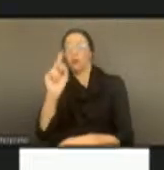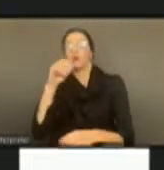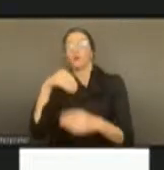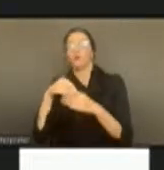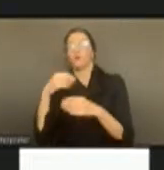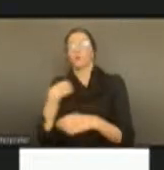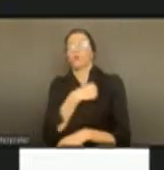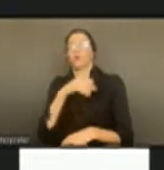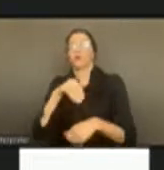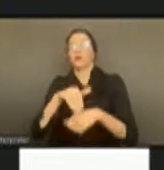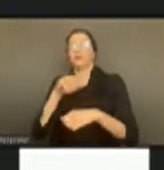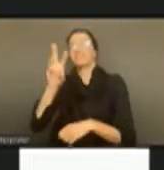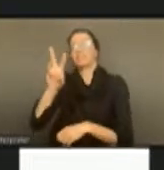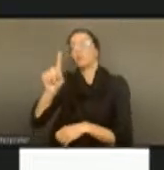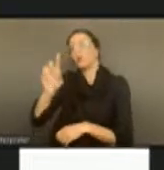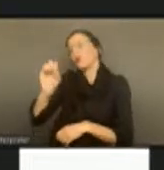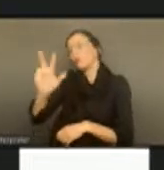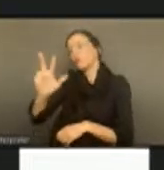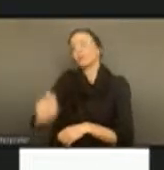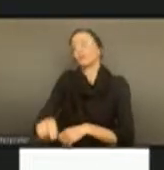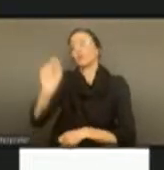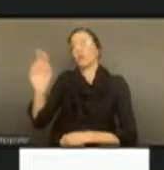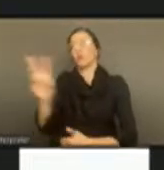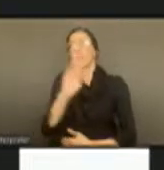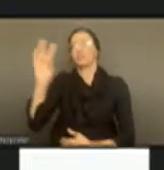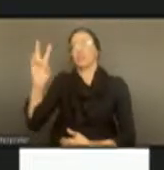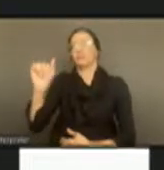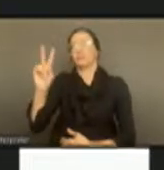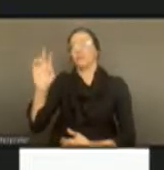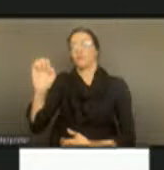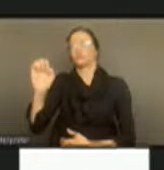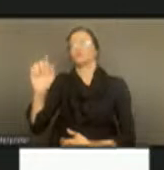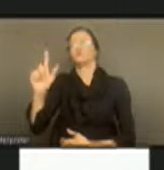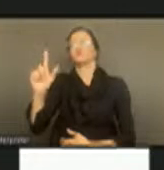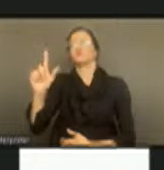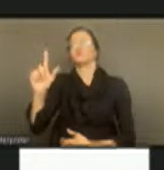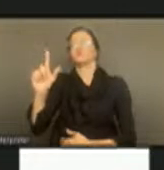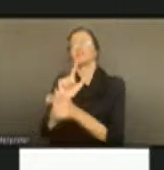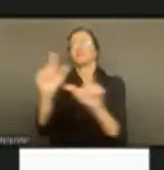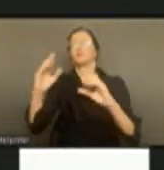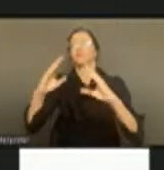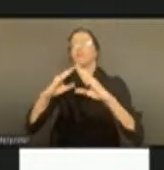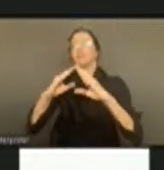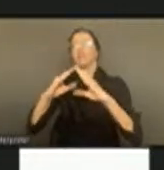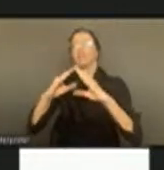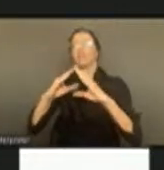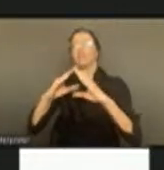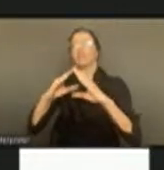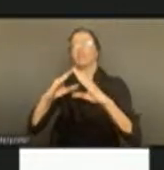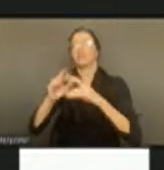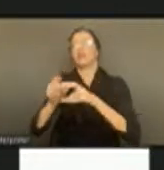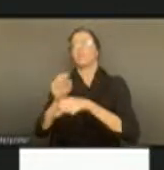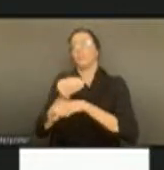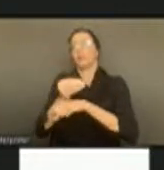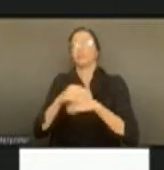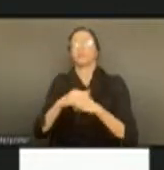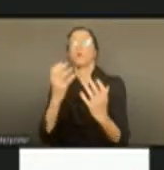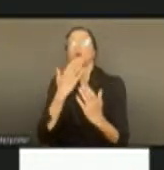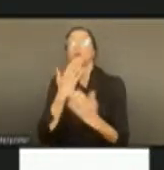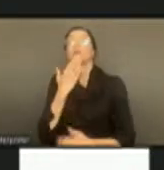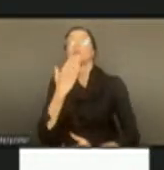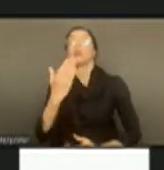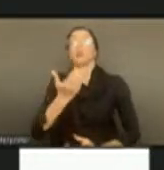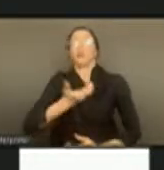6103 Northwest 7th Avenue in Liberty City, Miami. And I want to thank the mayor and the Board of